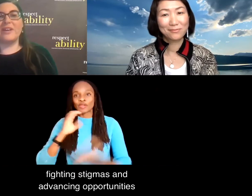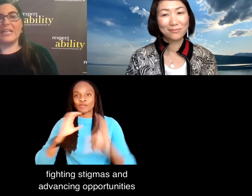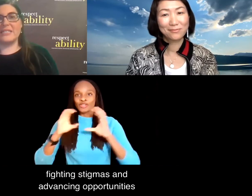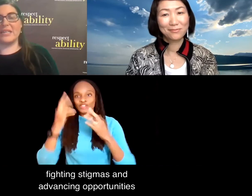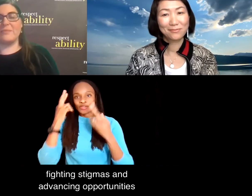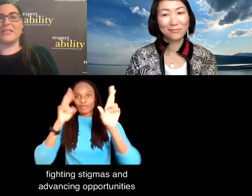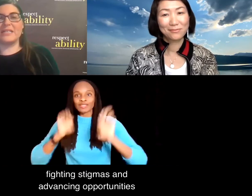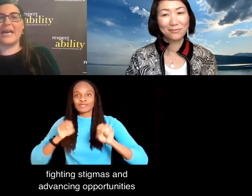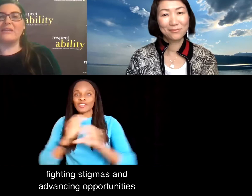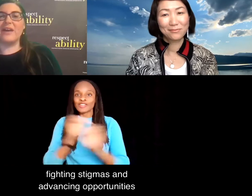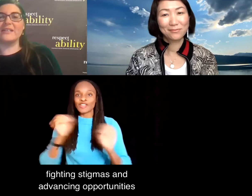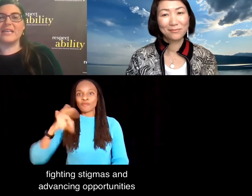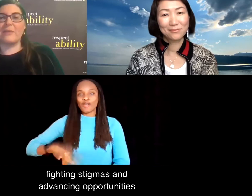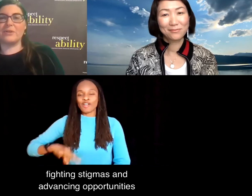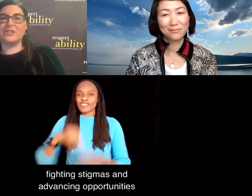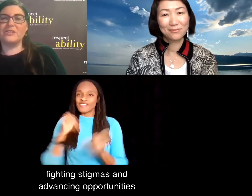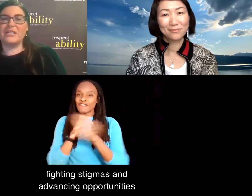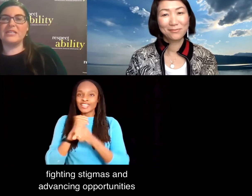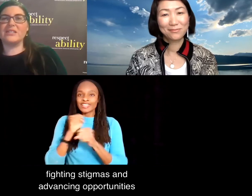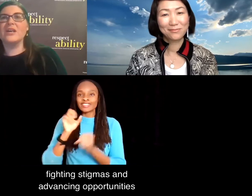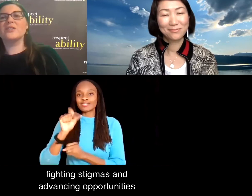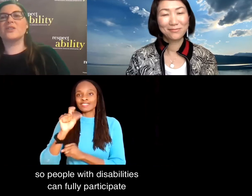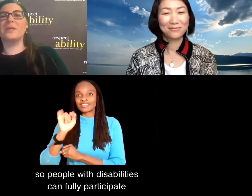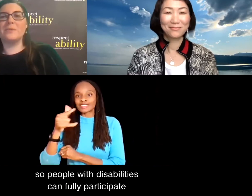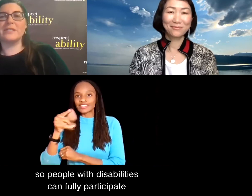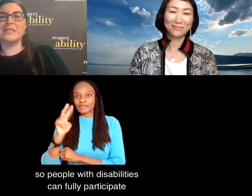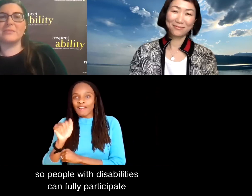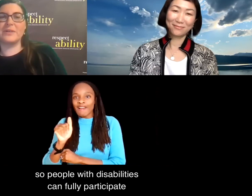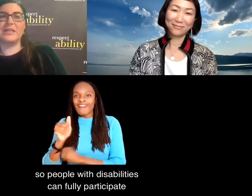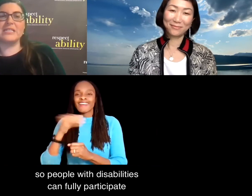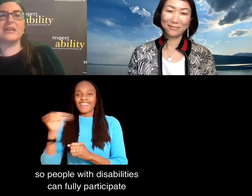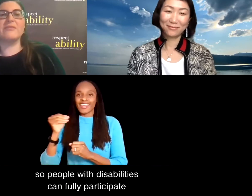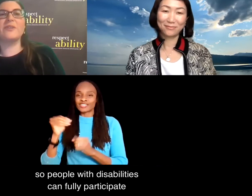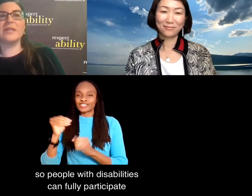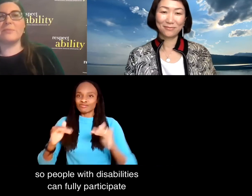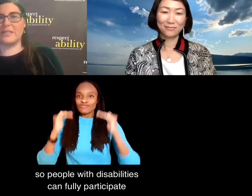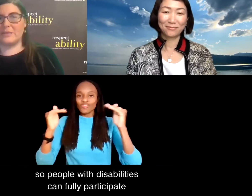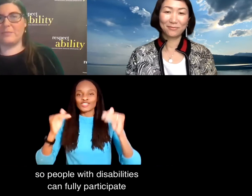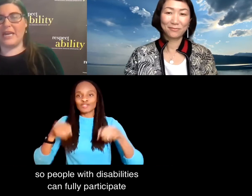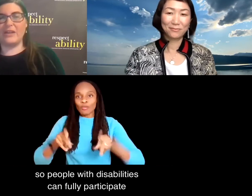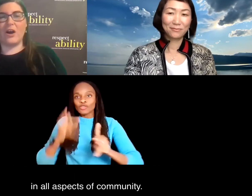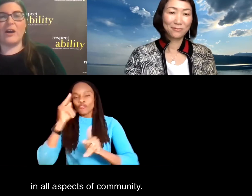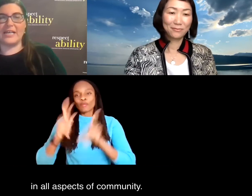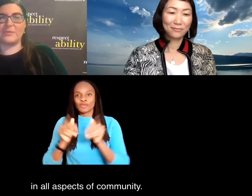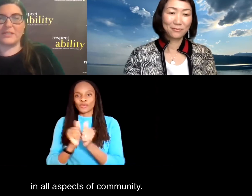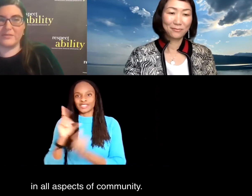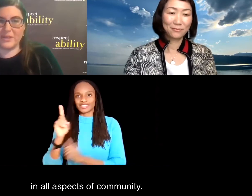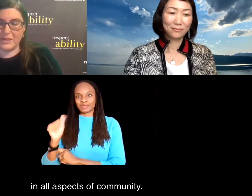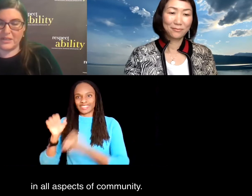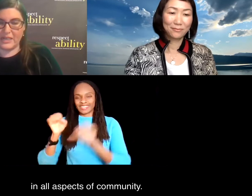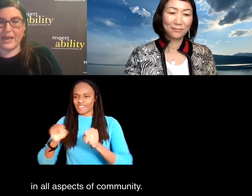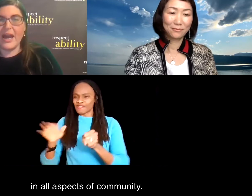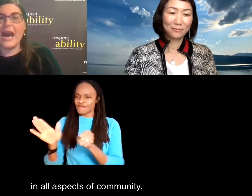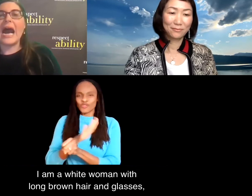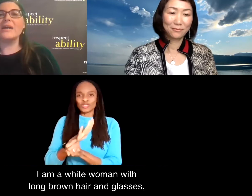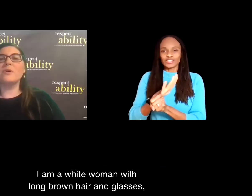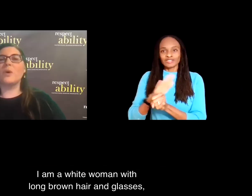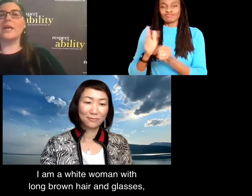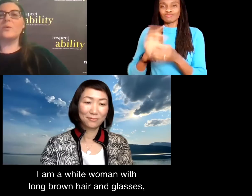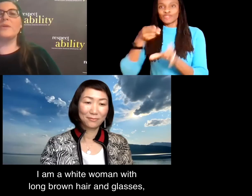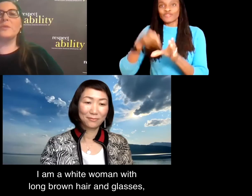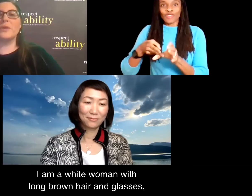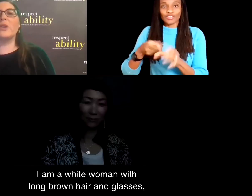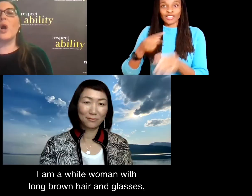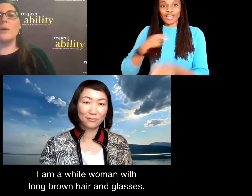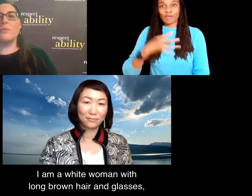nonprofit fighting stigmas and advancing opportunities so people with disabilities can fully participate in all aspects of community. I am a